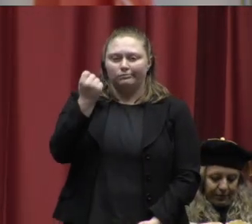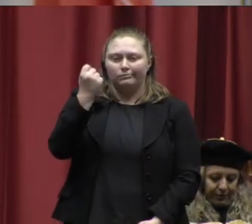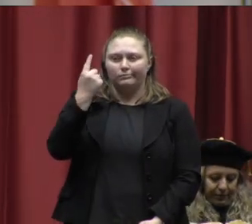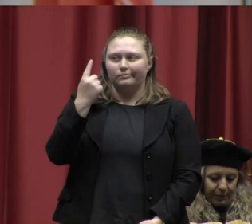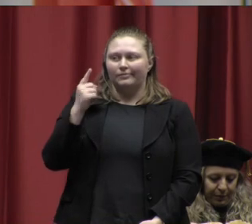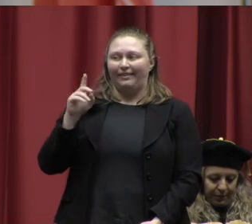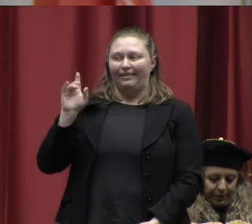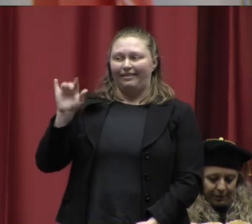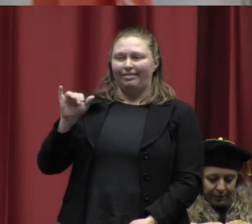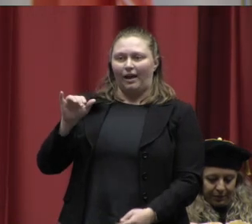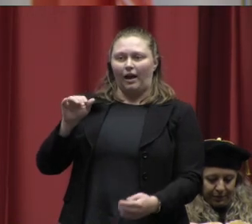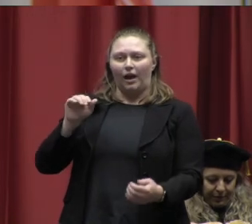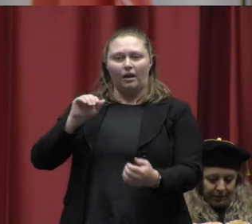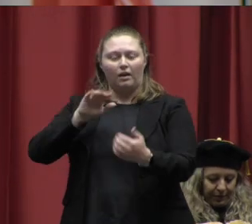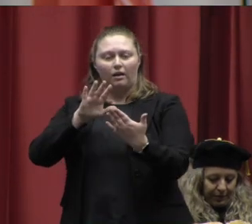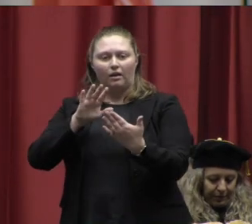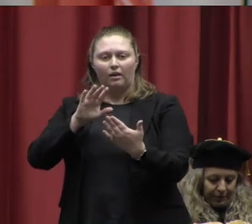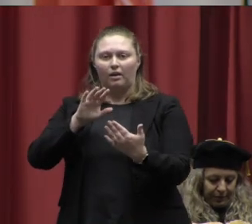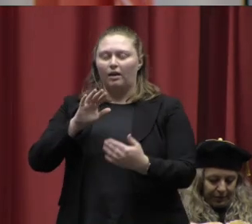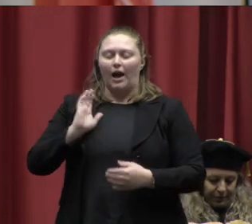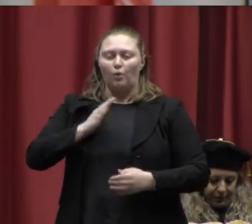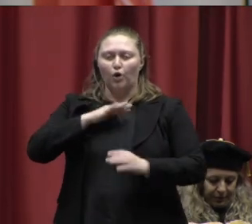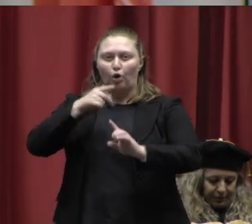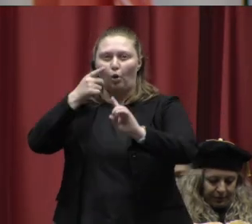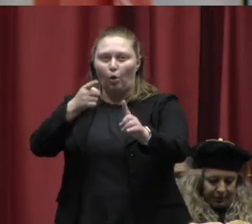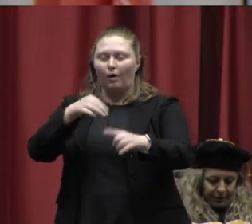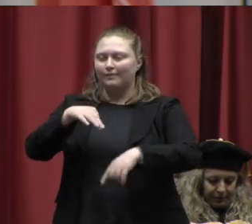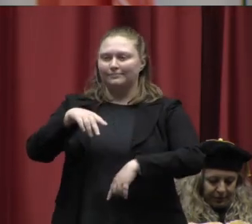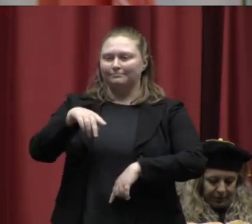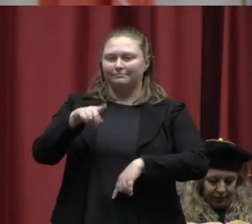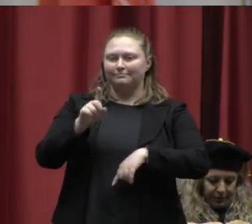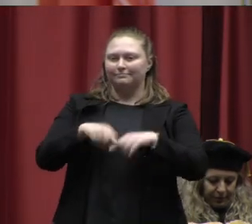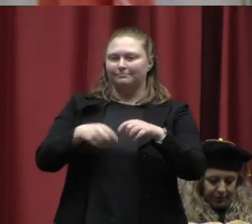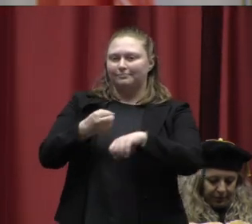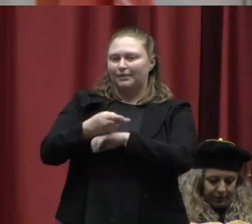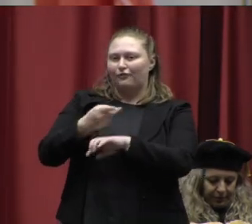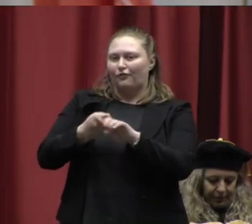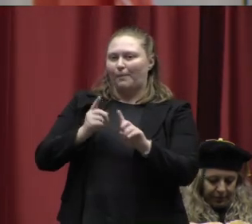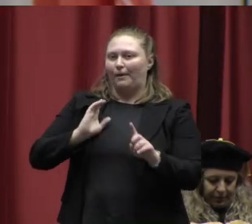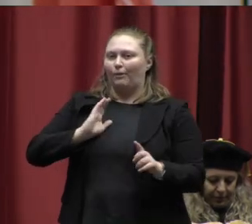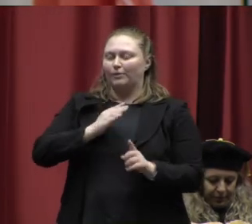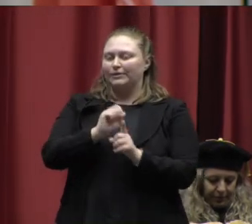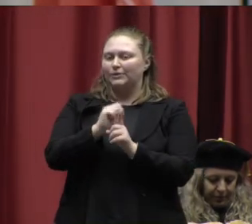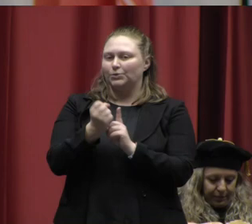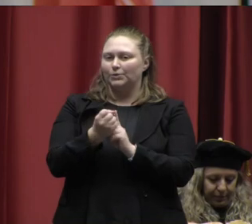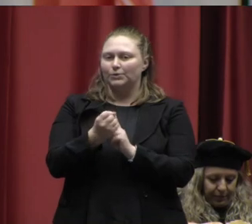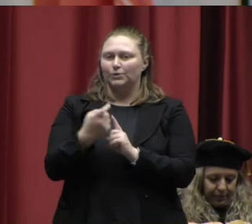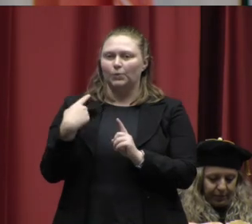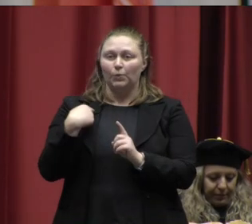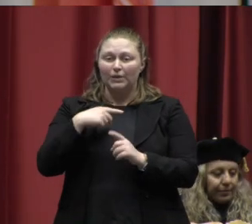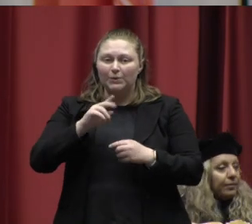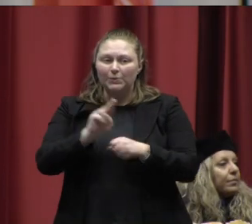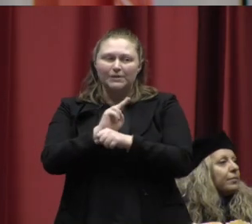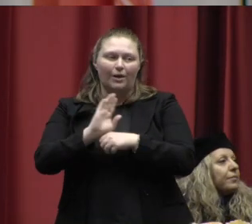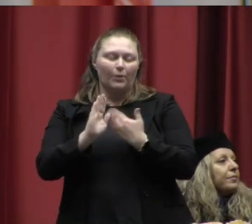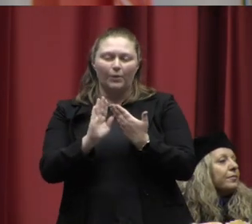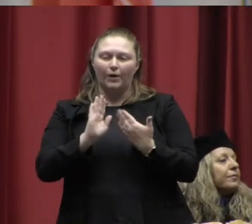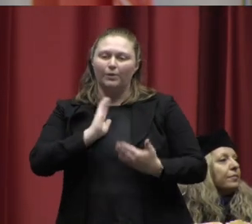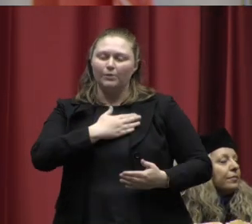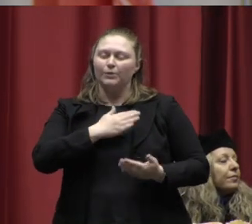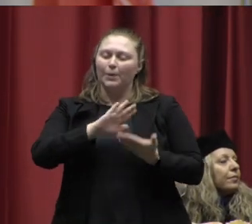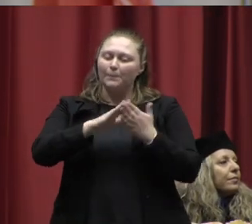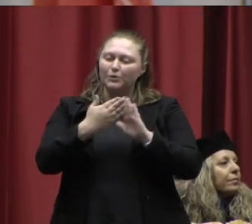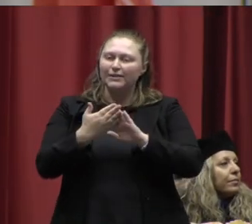our circumstances, and that we are capable of greatness despite the odds being stacked against